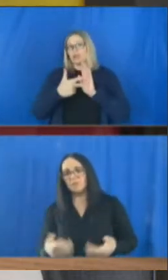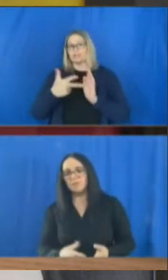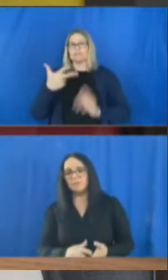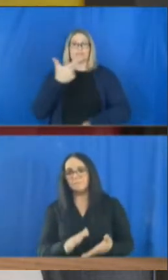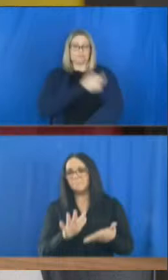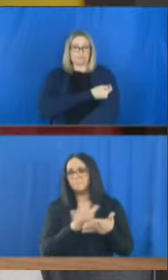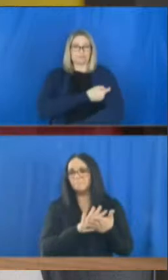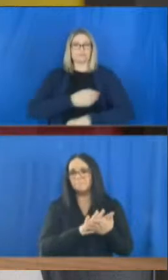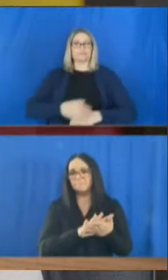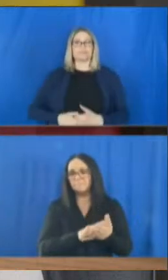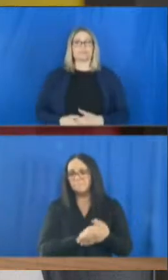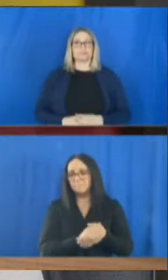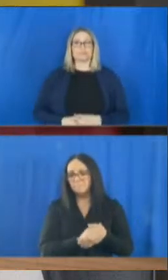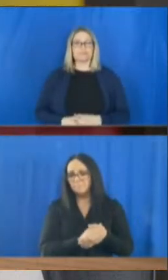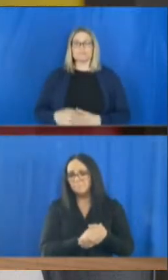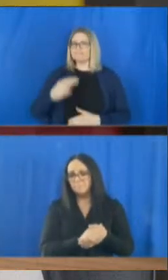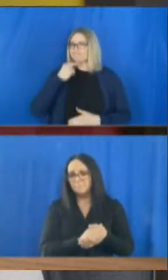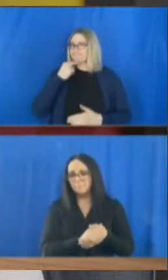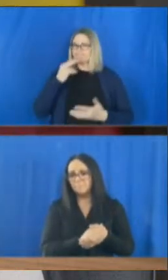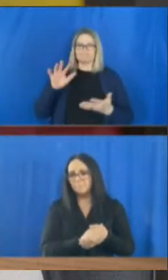opérationnaliser les plans pour